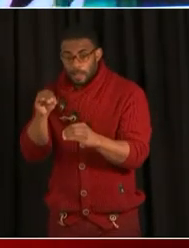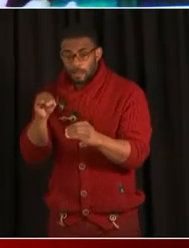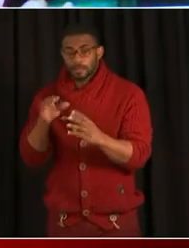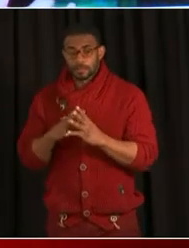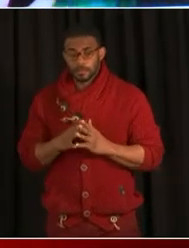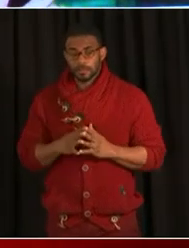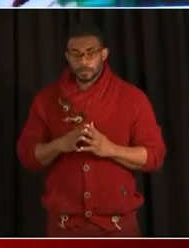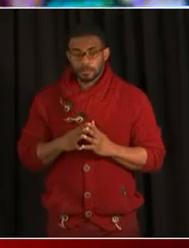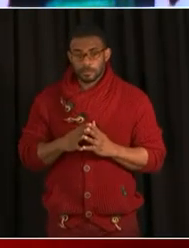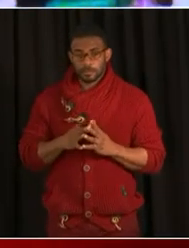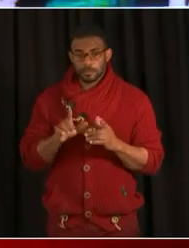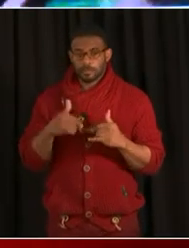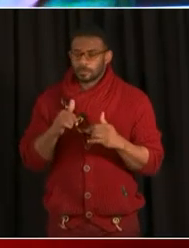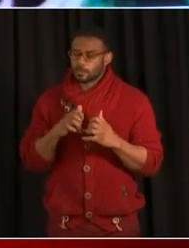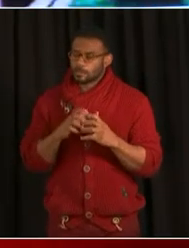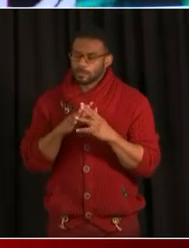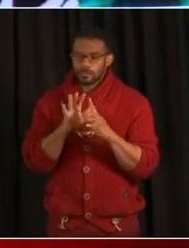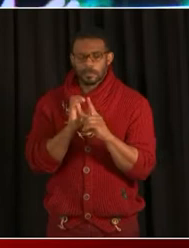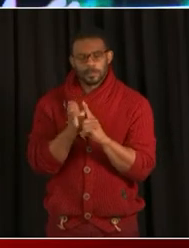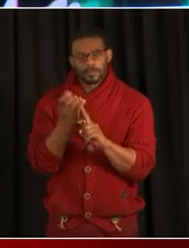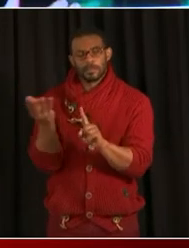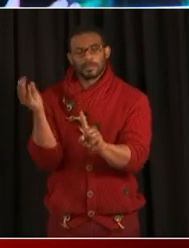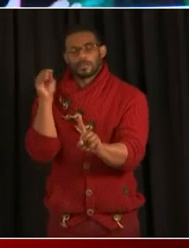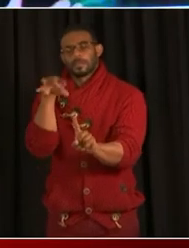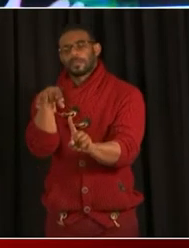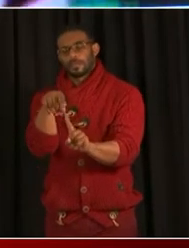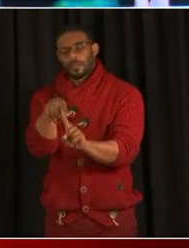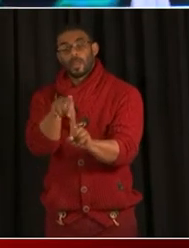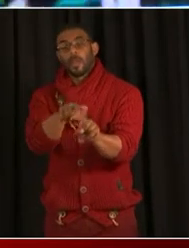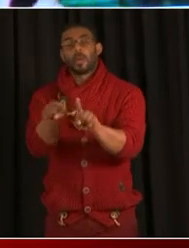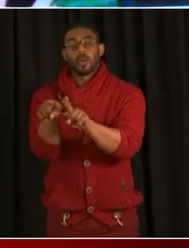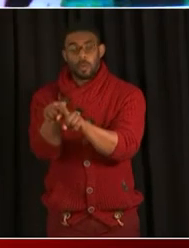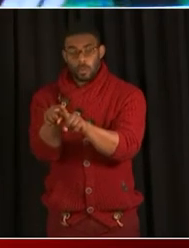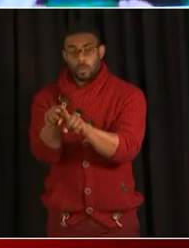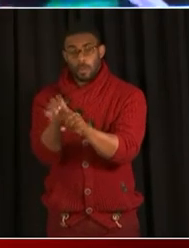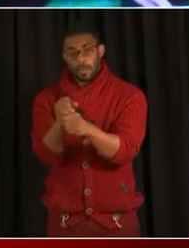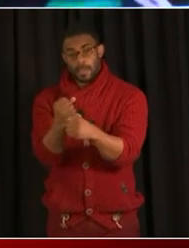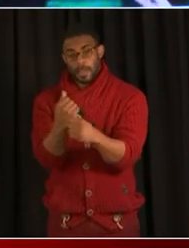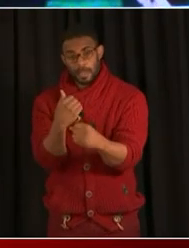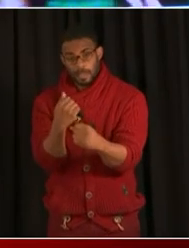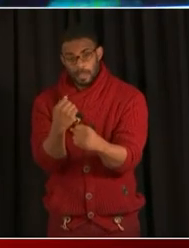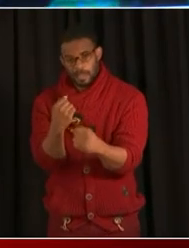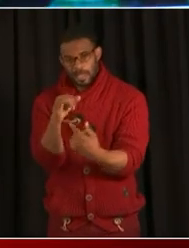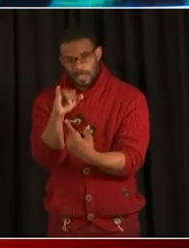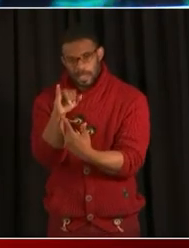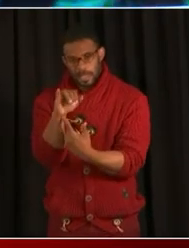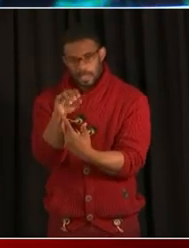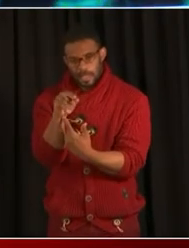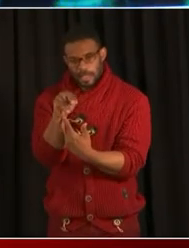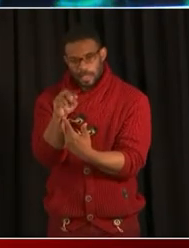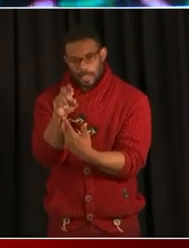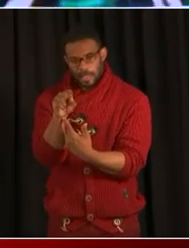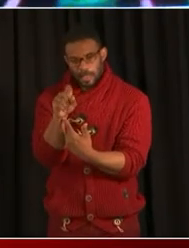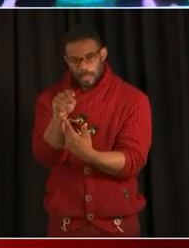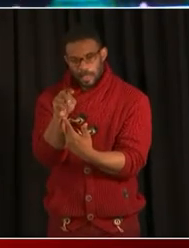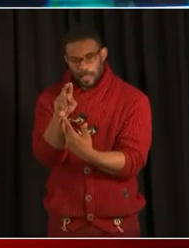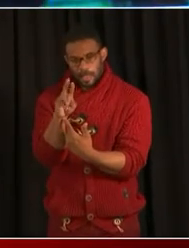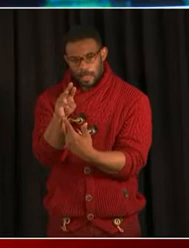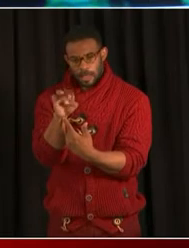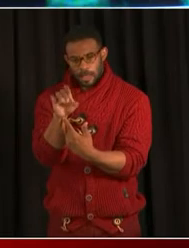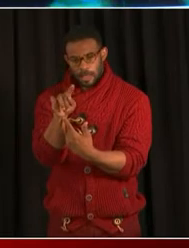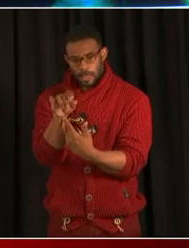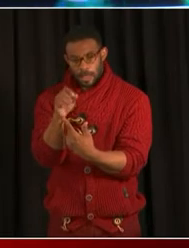companies. They've been global cultures spotlighted, as well as making instruments at home and whatnot.